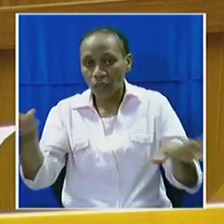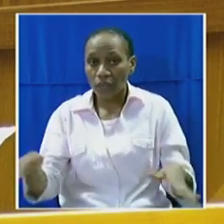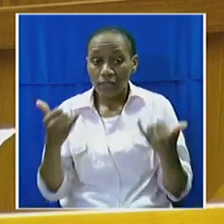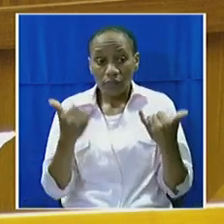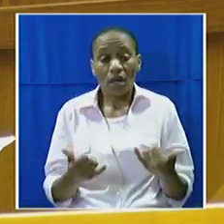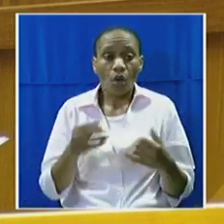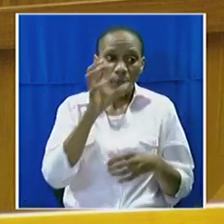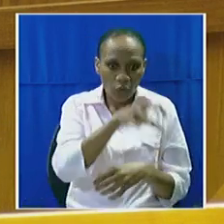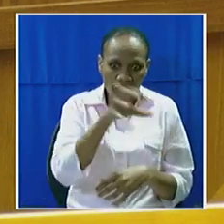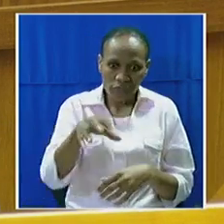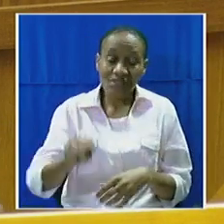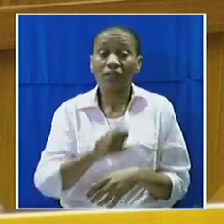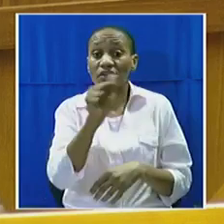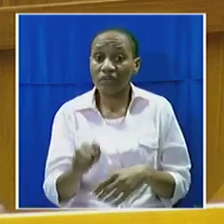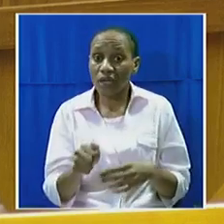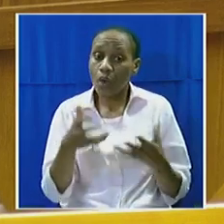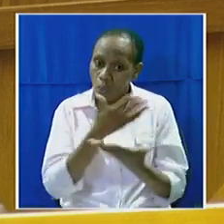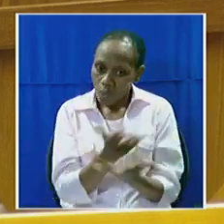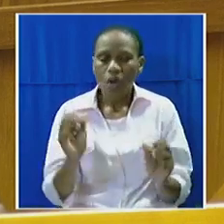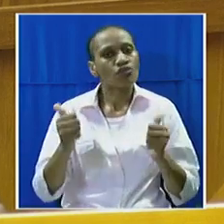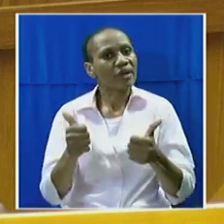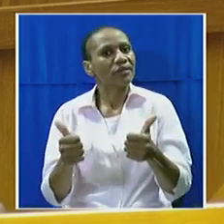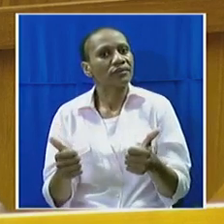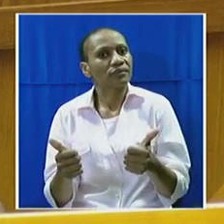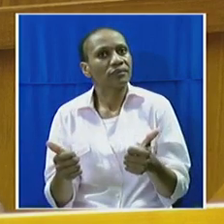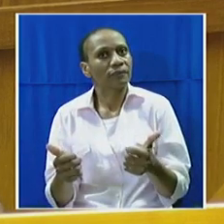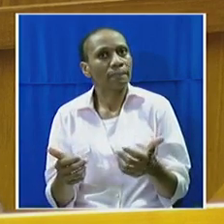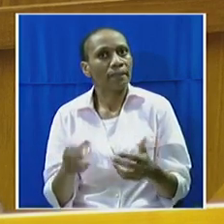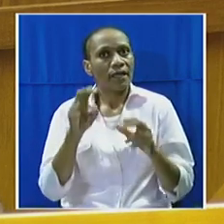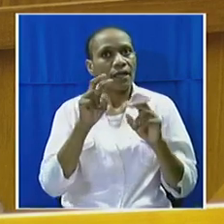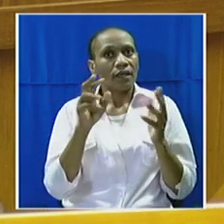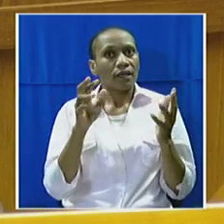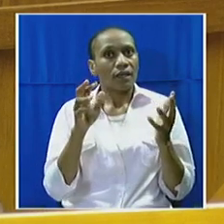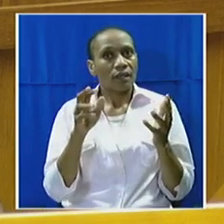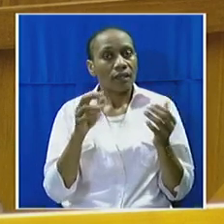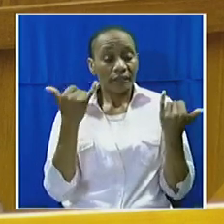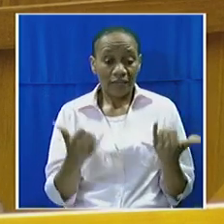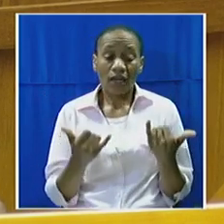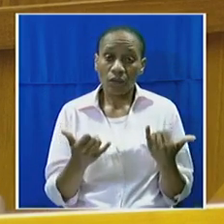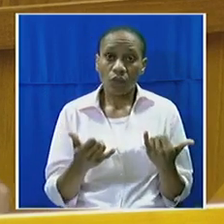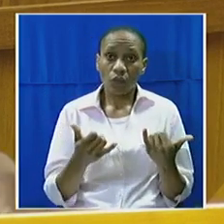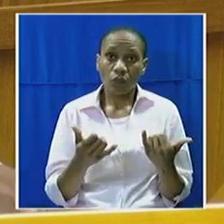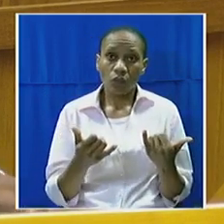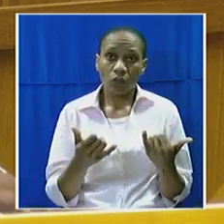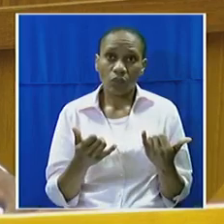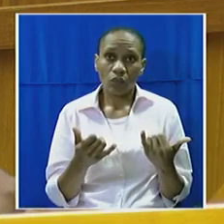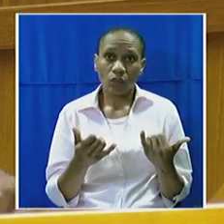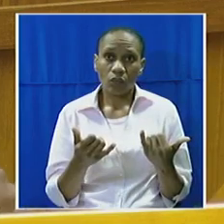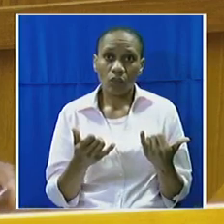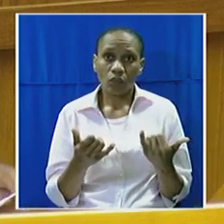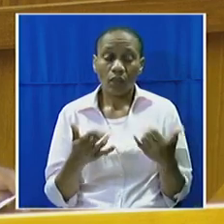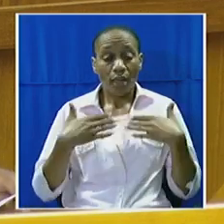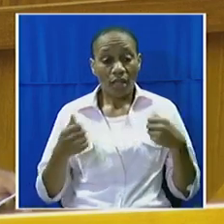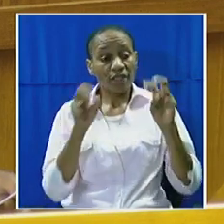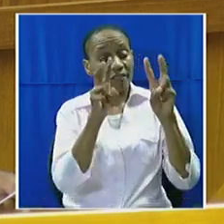all provinces for responding to the outbreak. The nature of the operations of this unit is a health